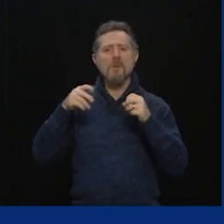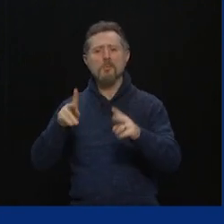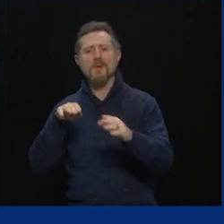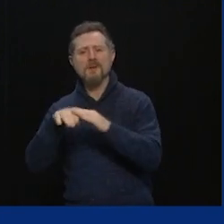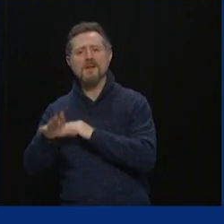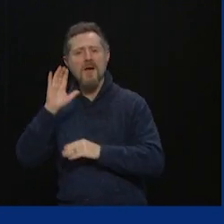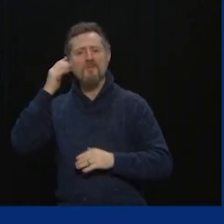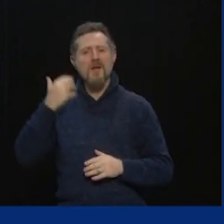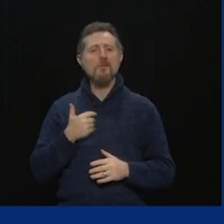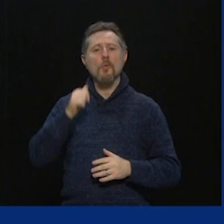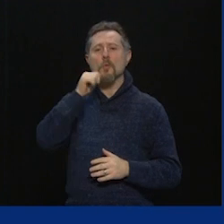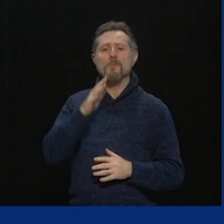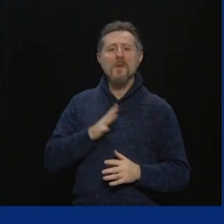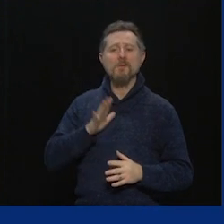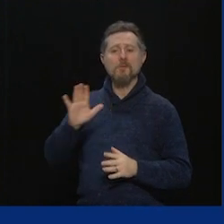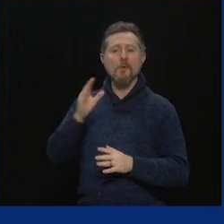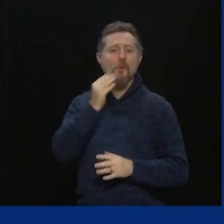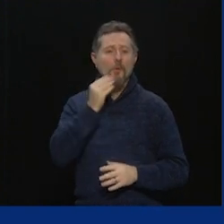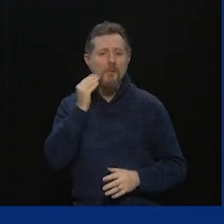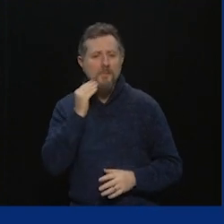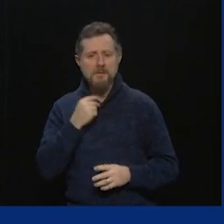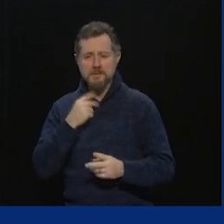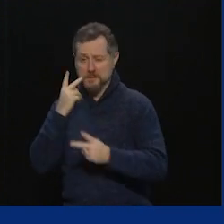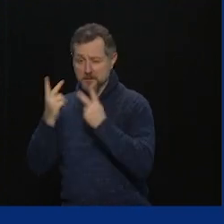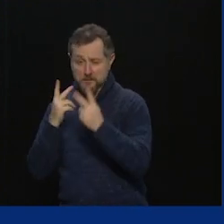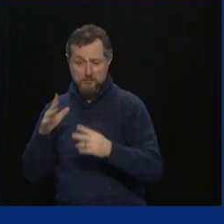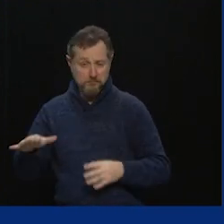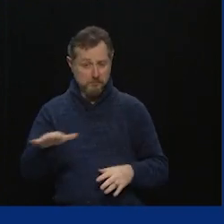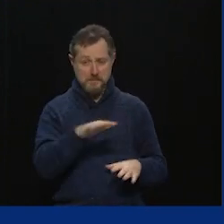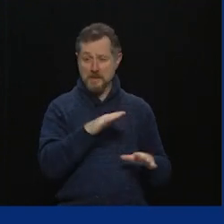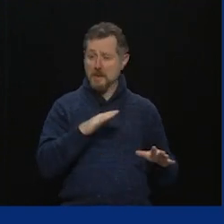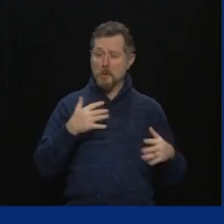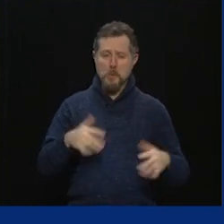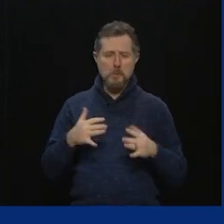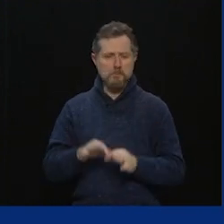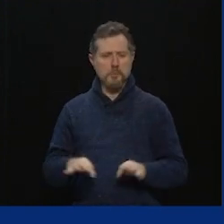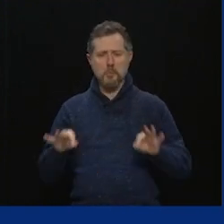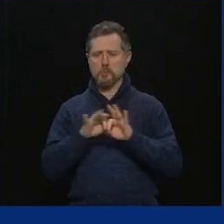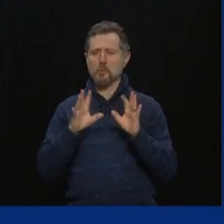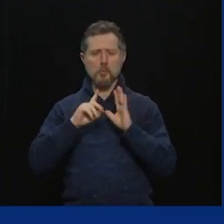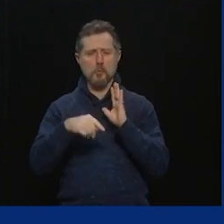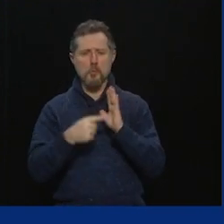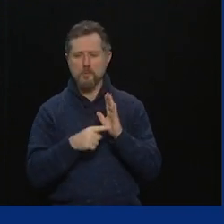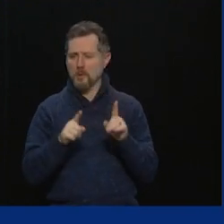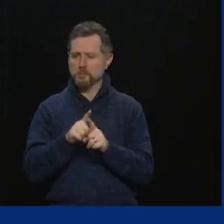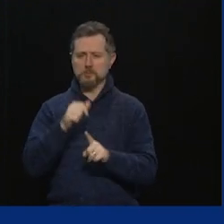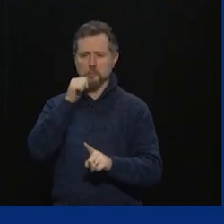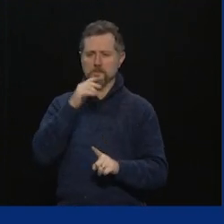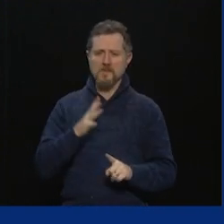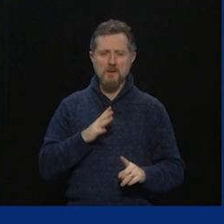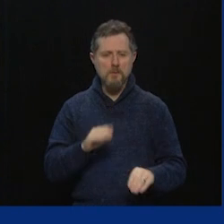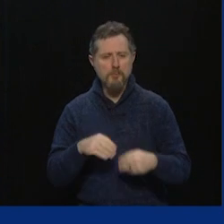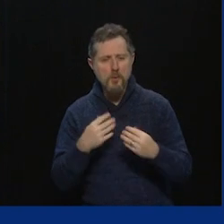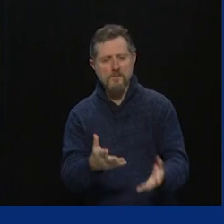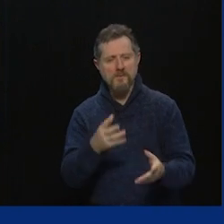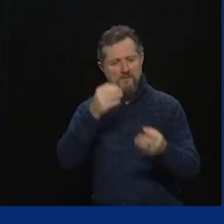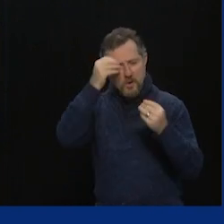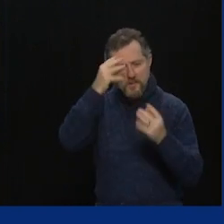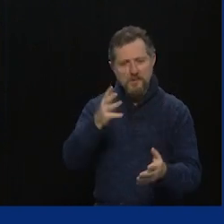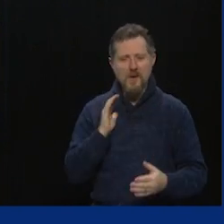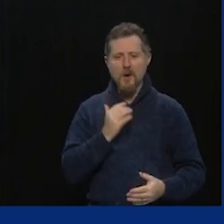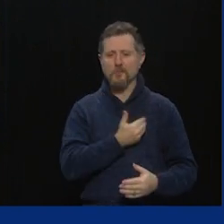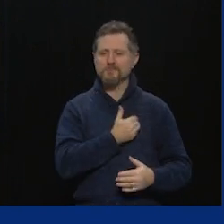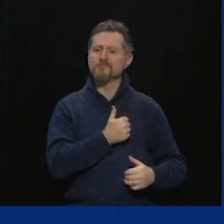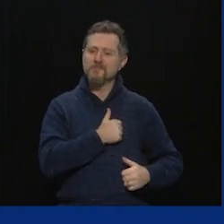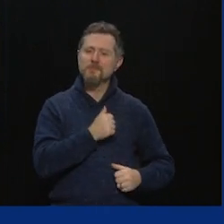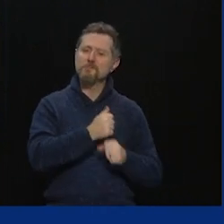Afghan women and see the important role that they played in providing information to our military to make sure that we